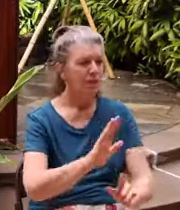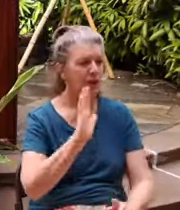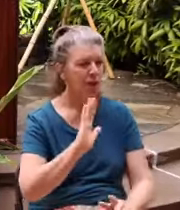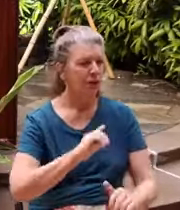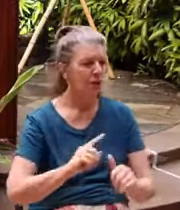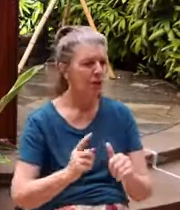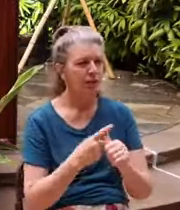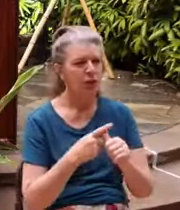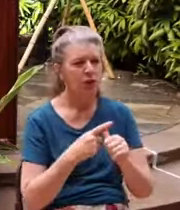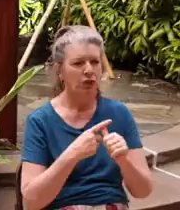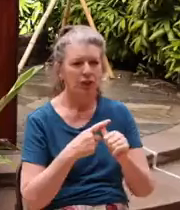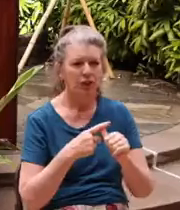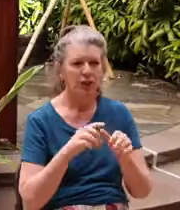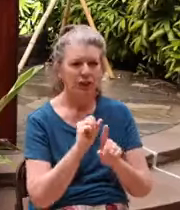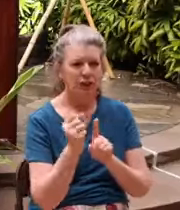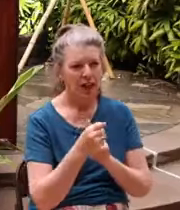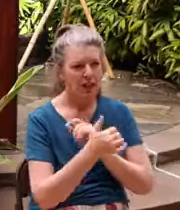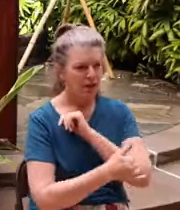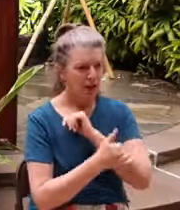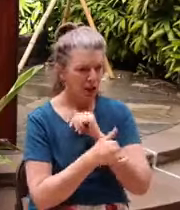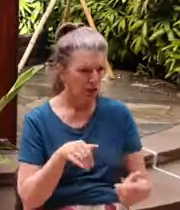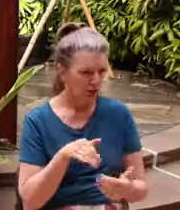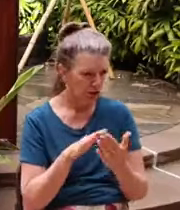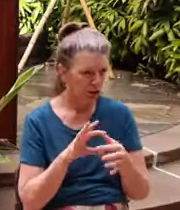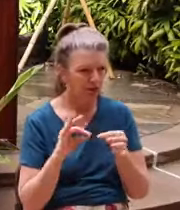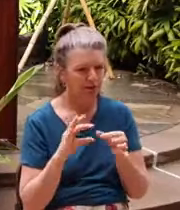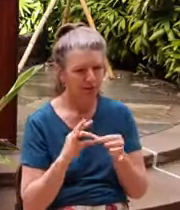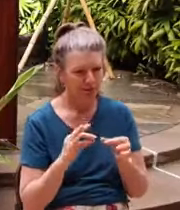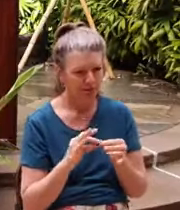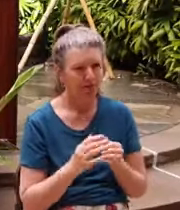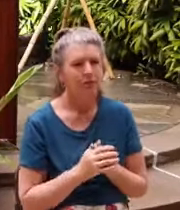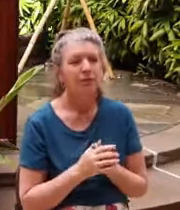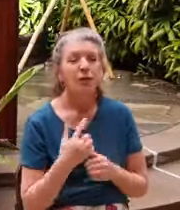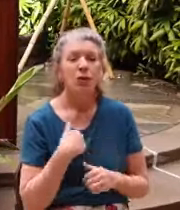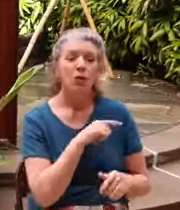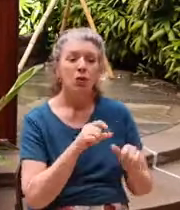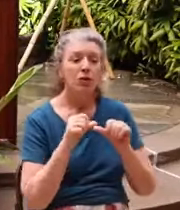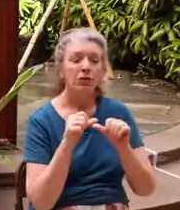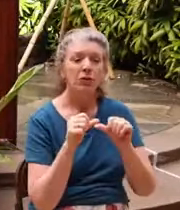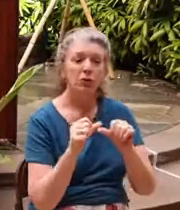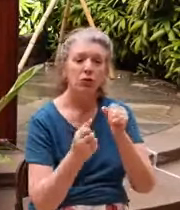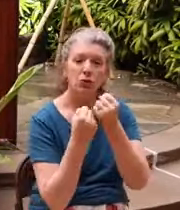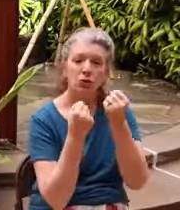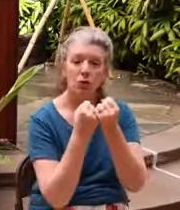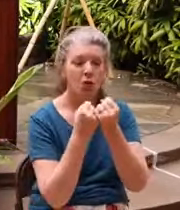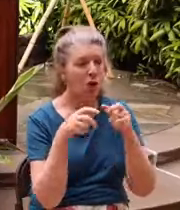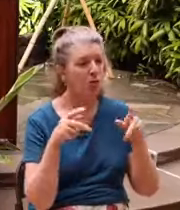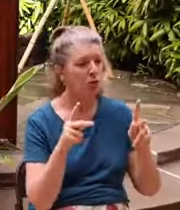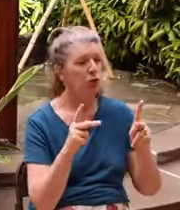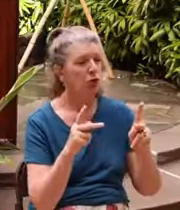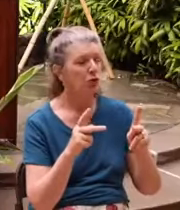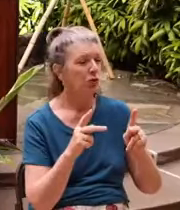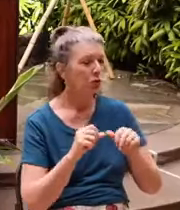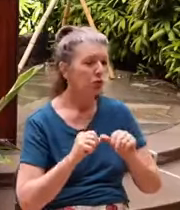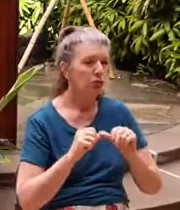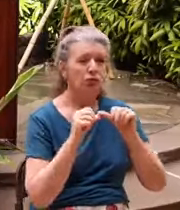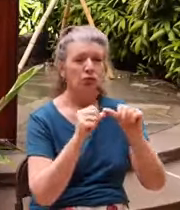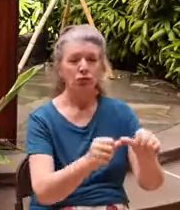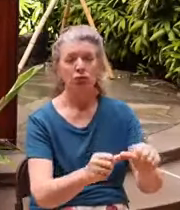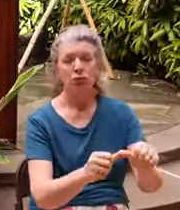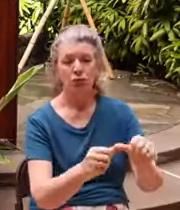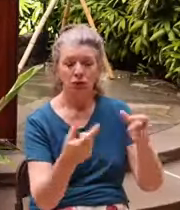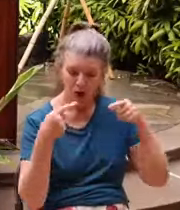first State of the County address. We will continue to support opportunities to rise by aligning with